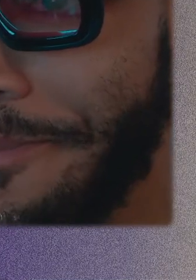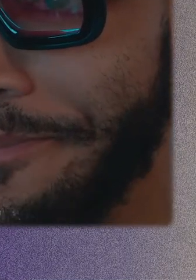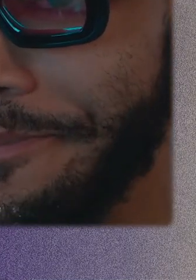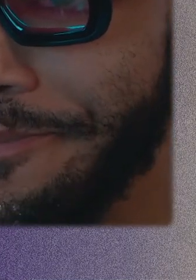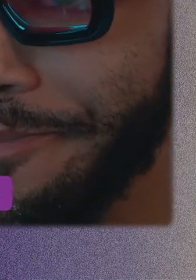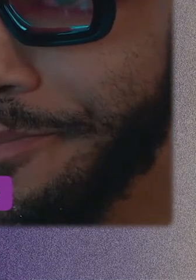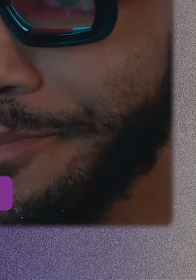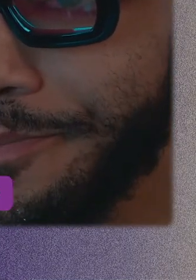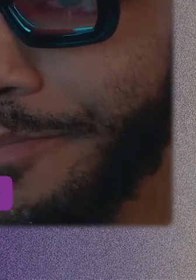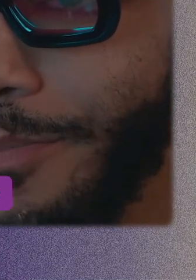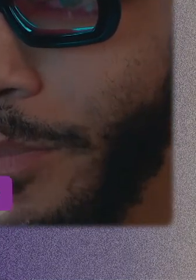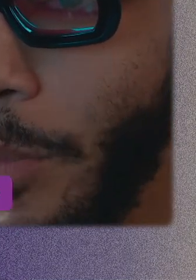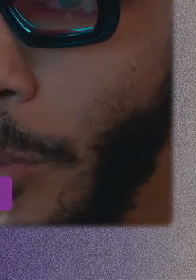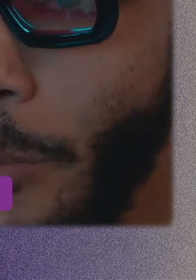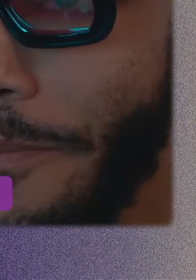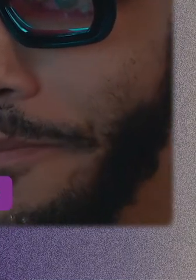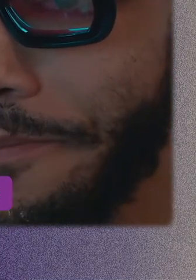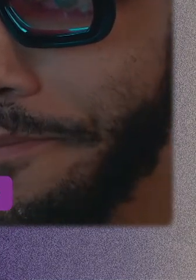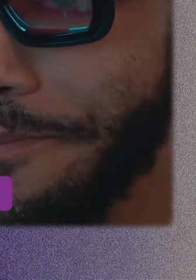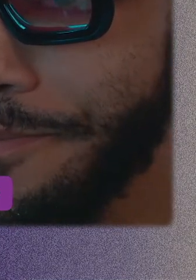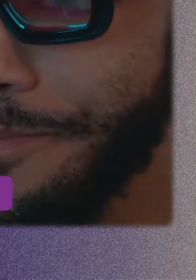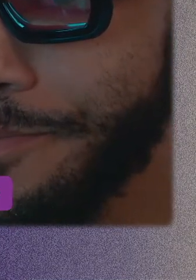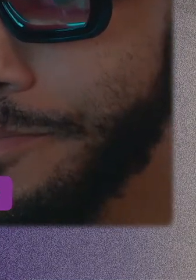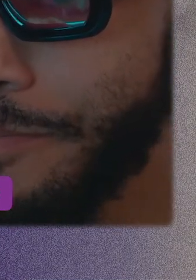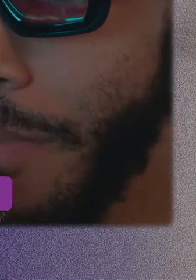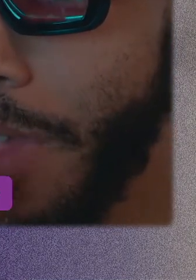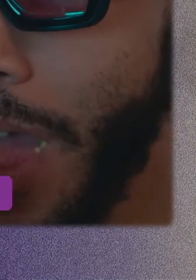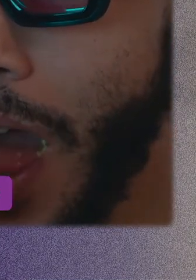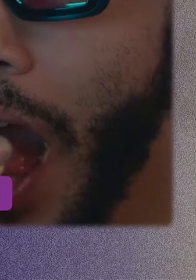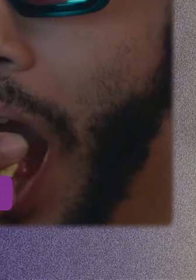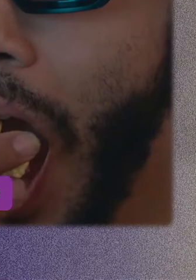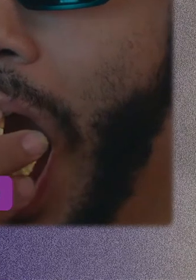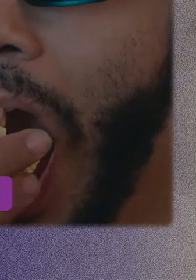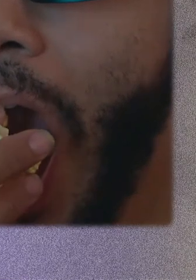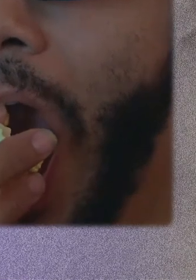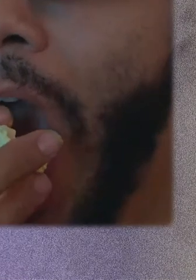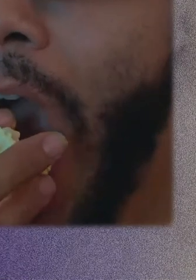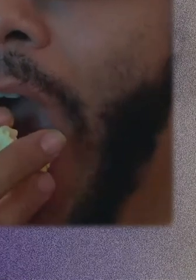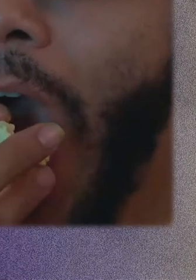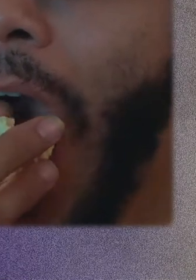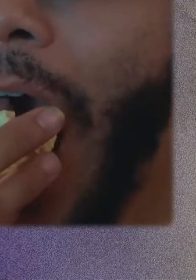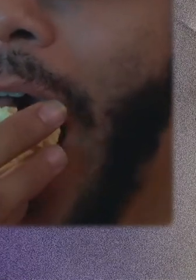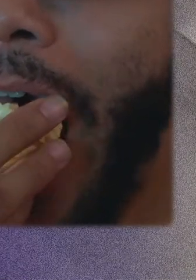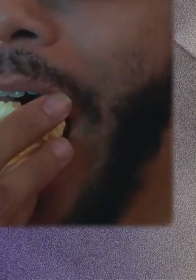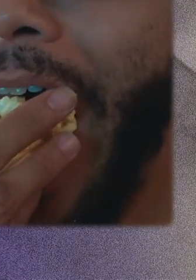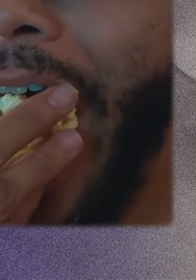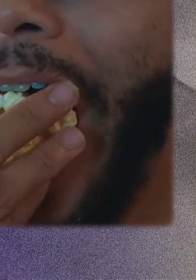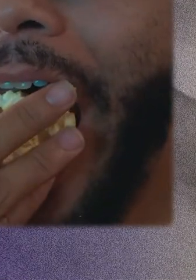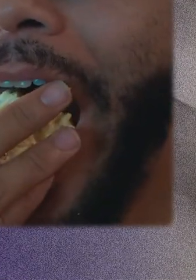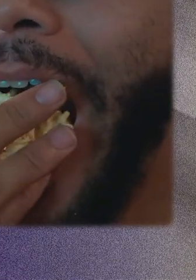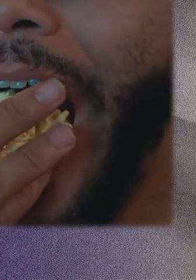are who are horror fans that tend to use horror in almost an